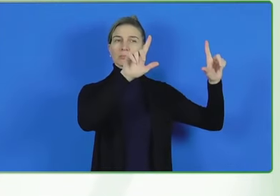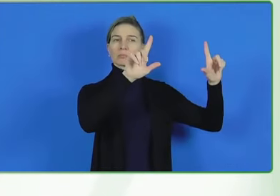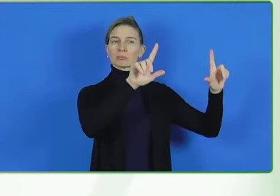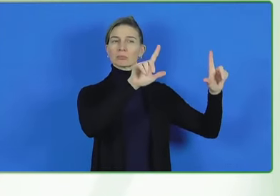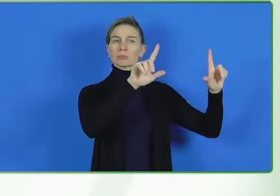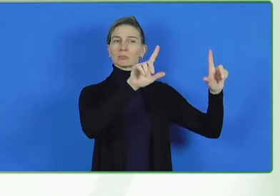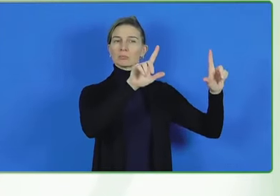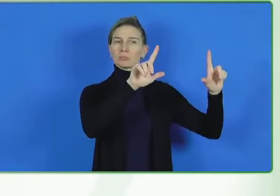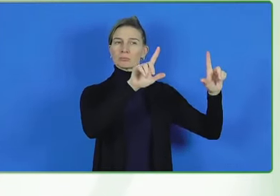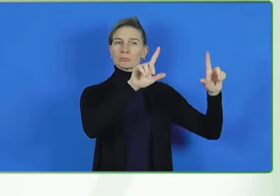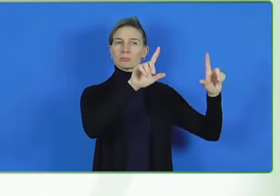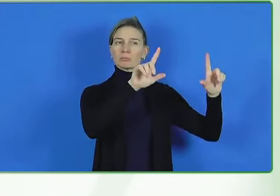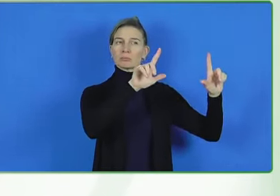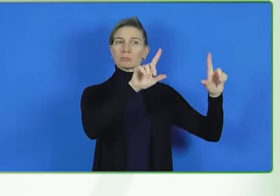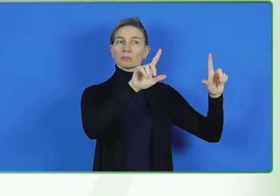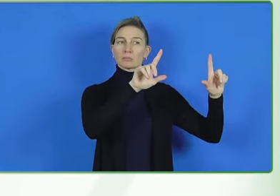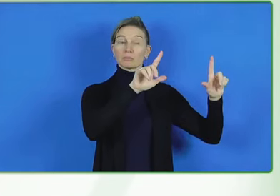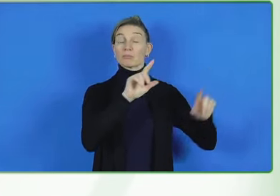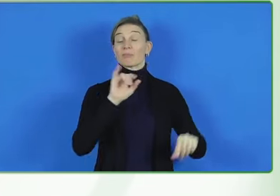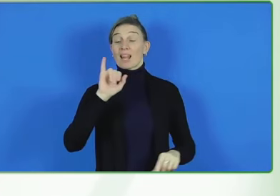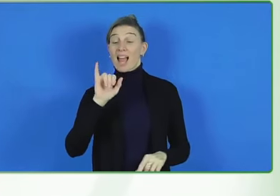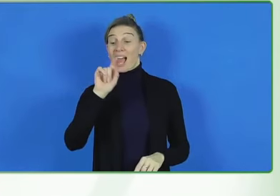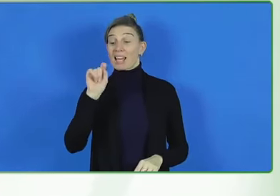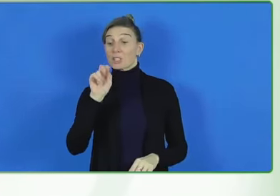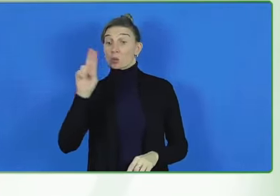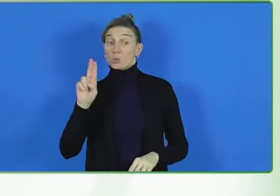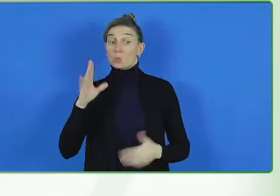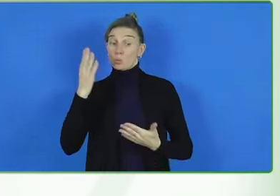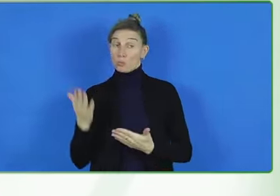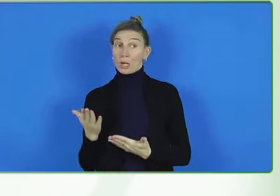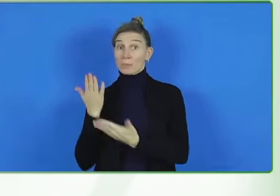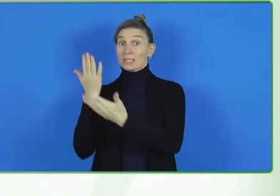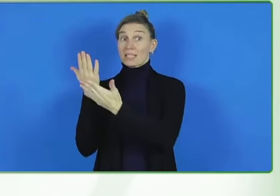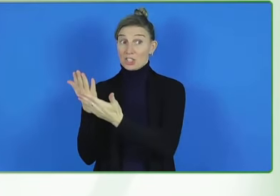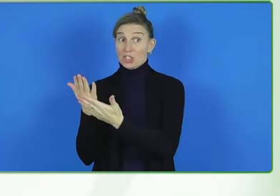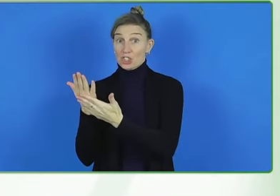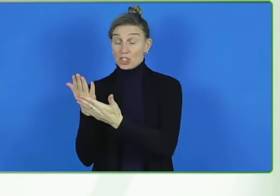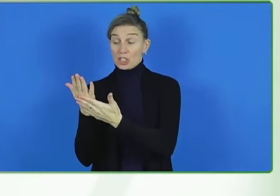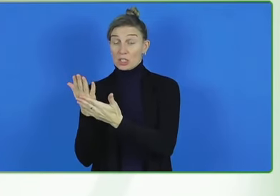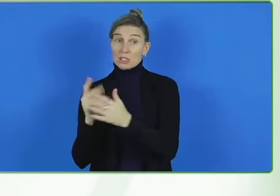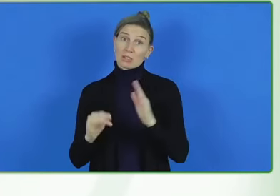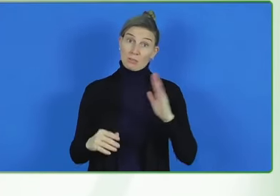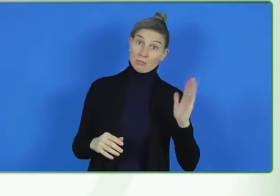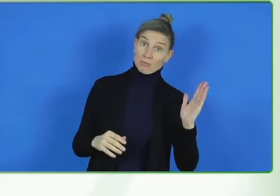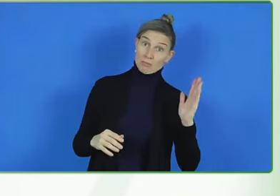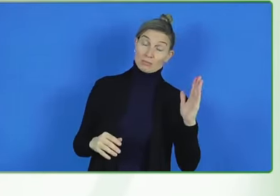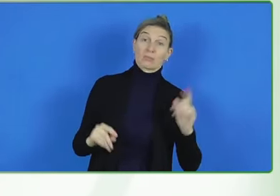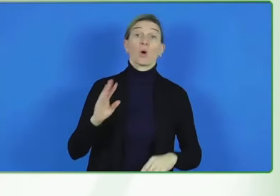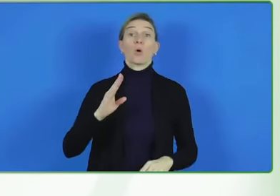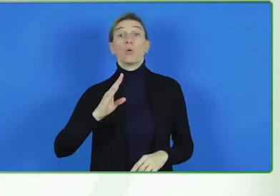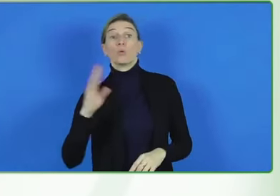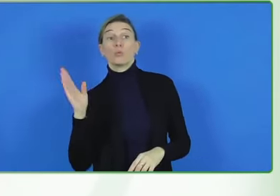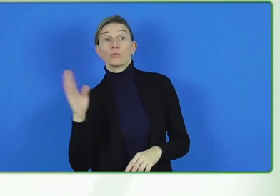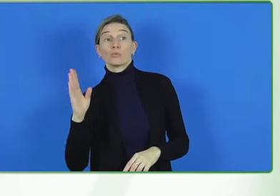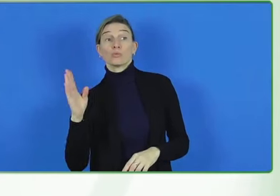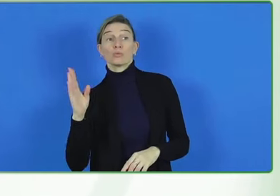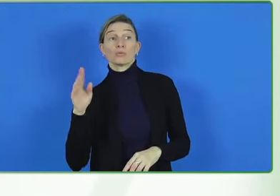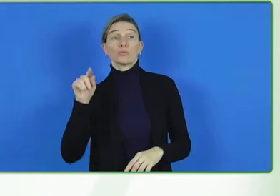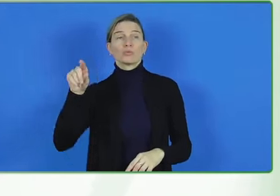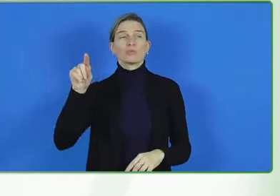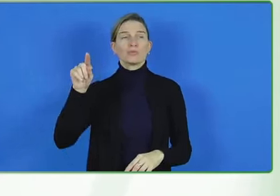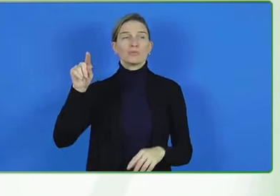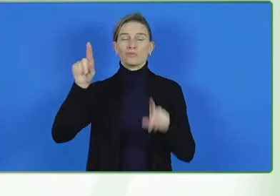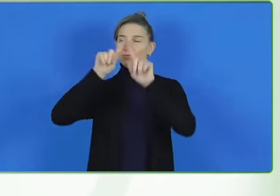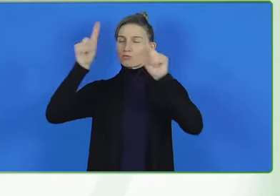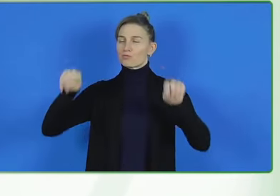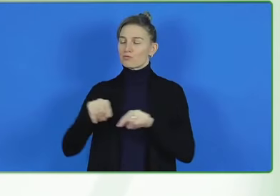from ITU, and on the right is the front page of the